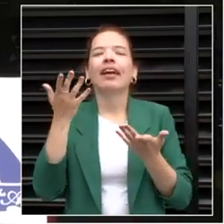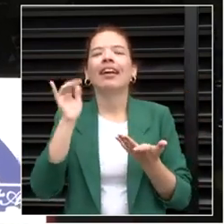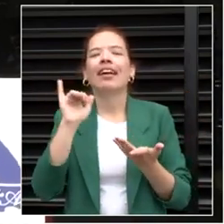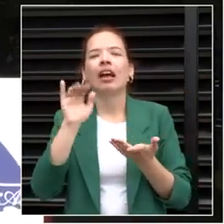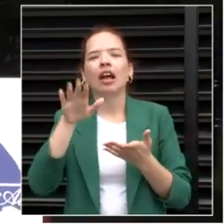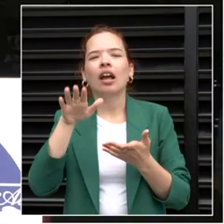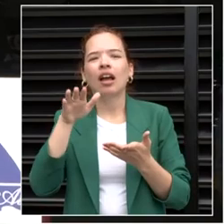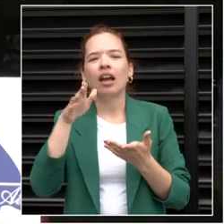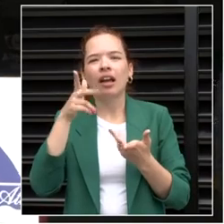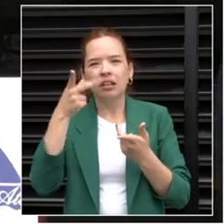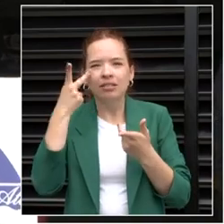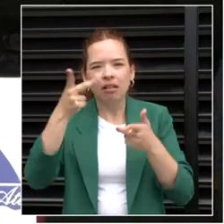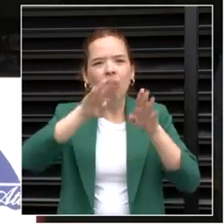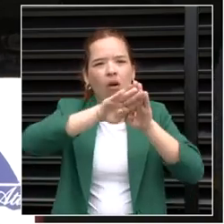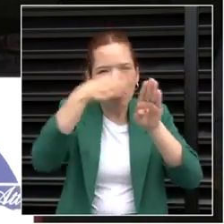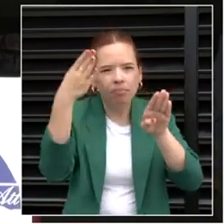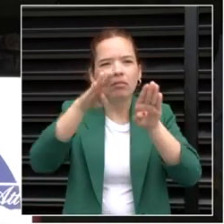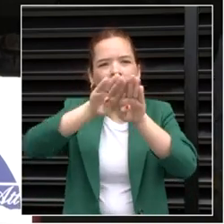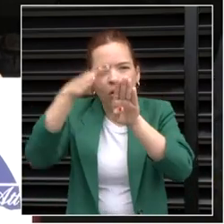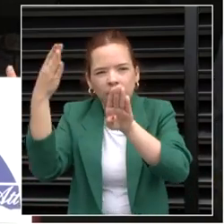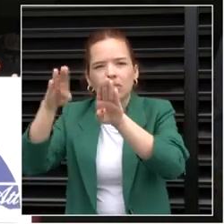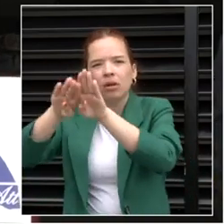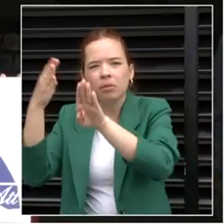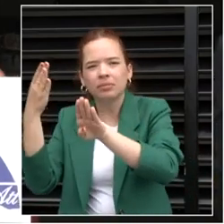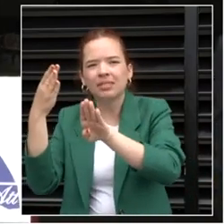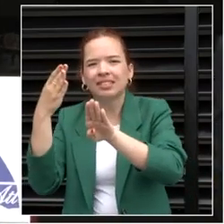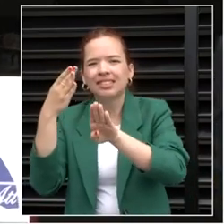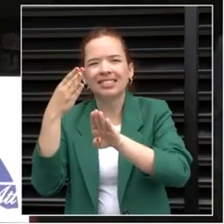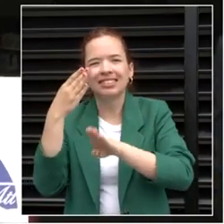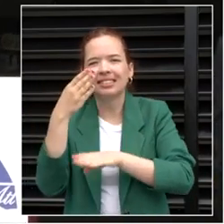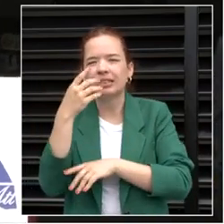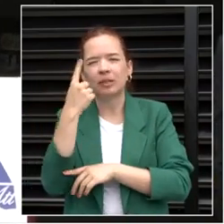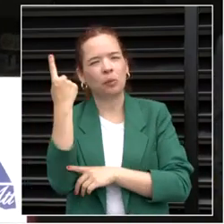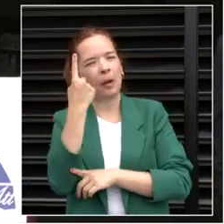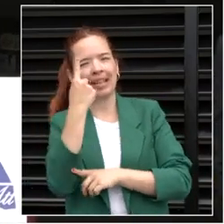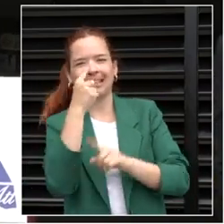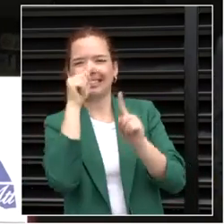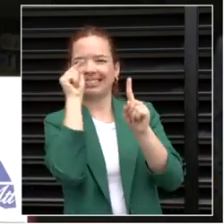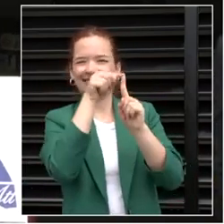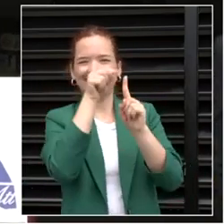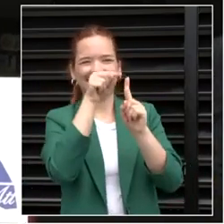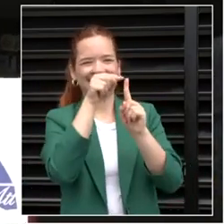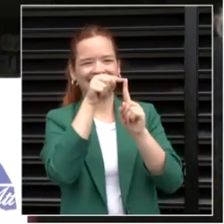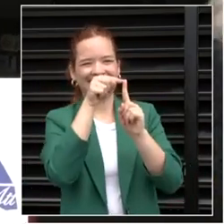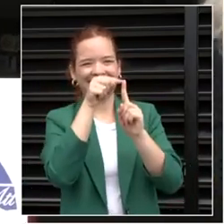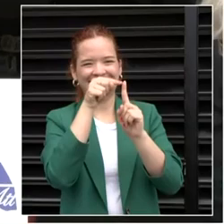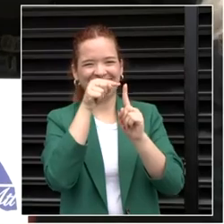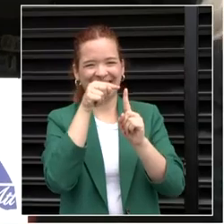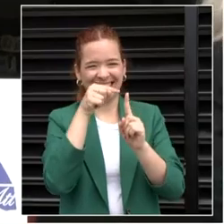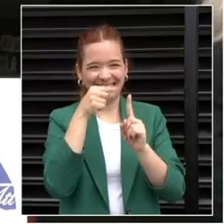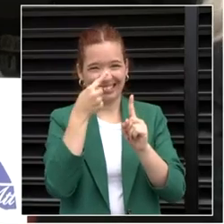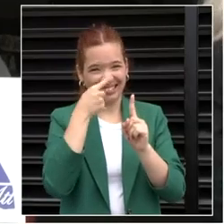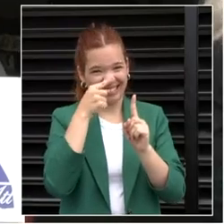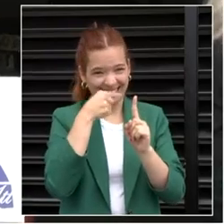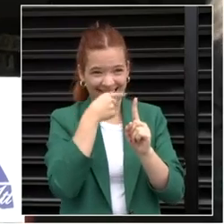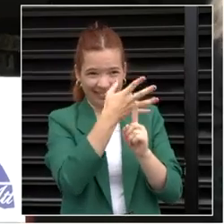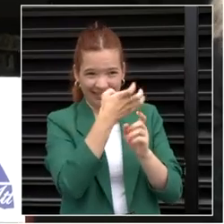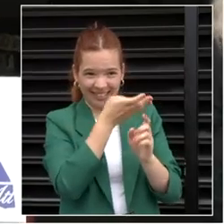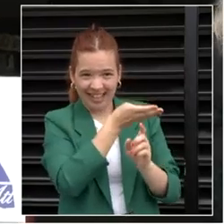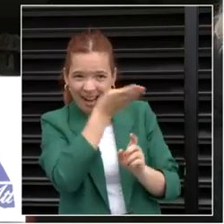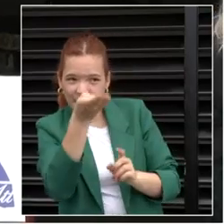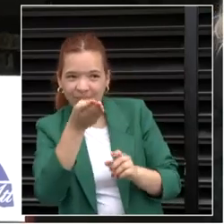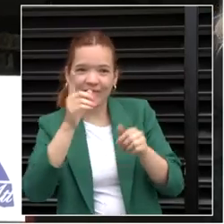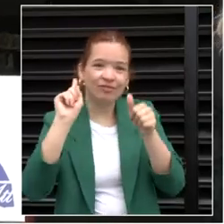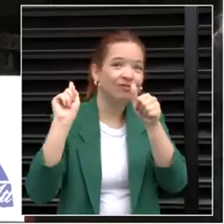venue, there's this one guy that says, can I open it, please? Sort of. It doesn't go down like that.